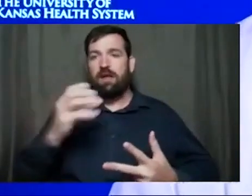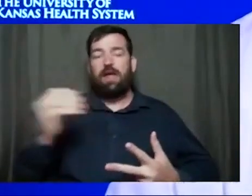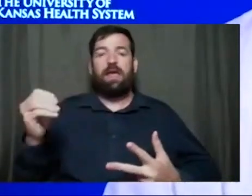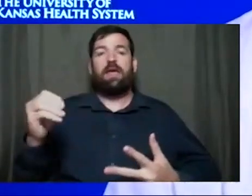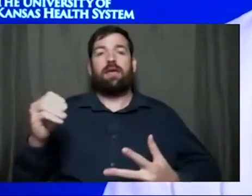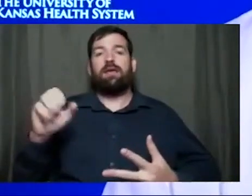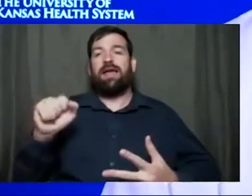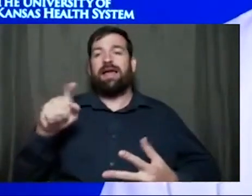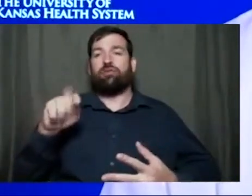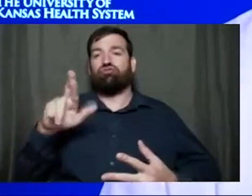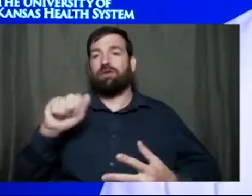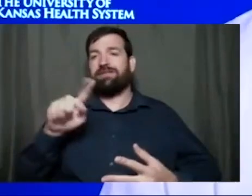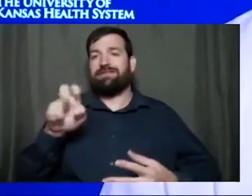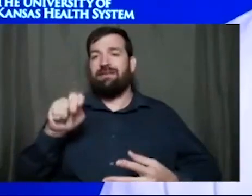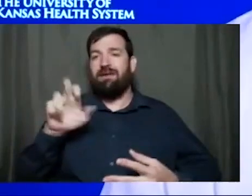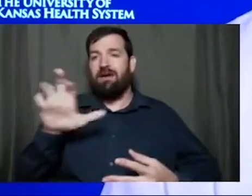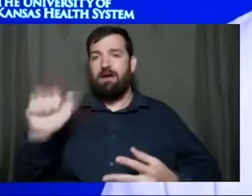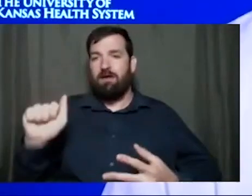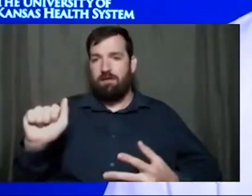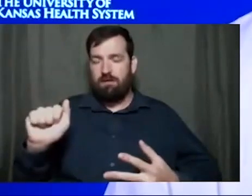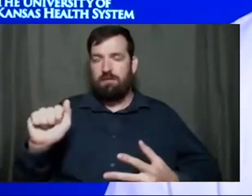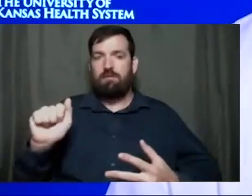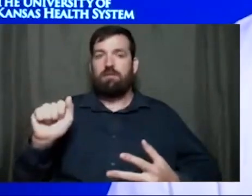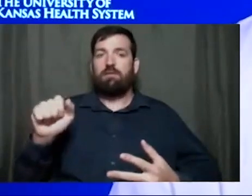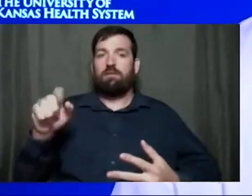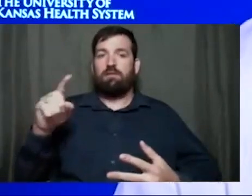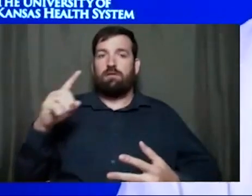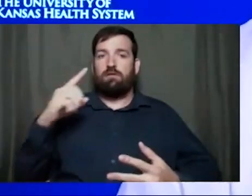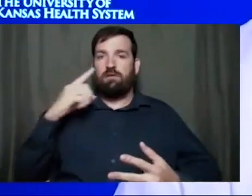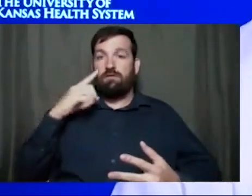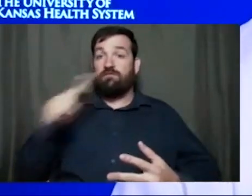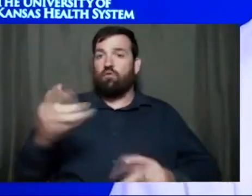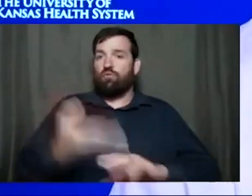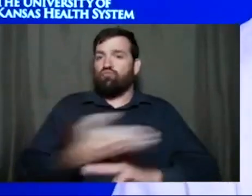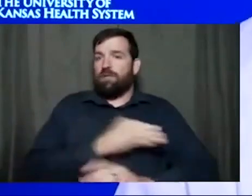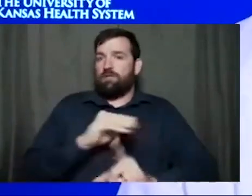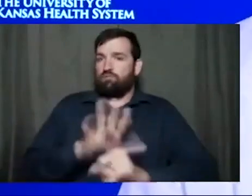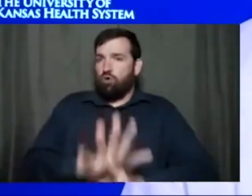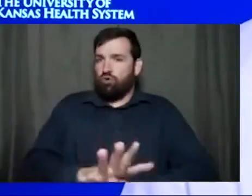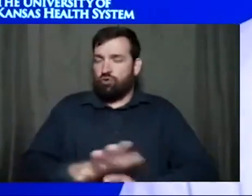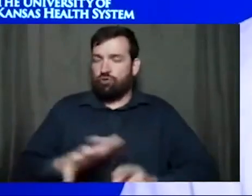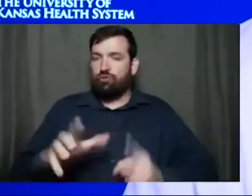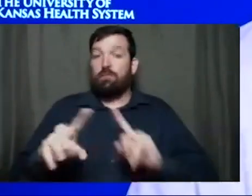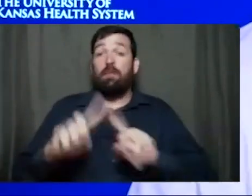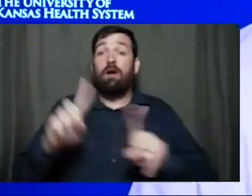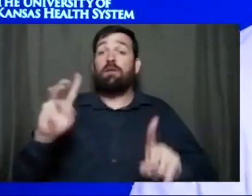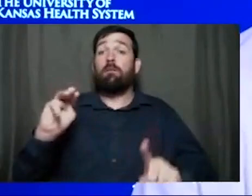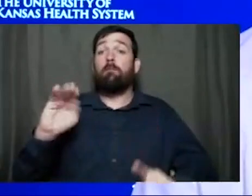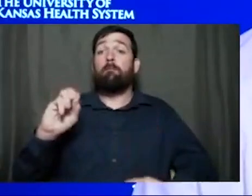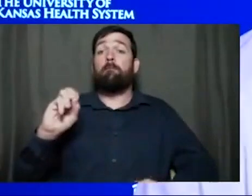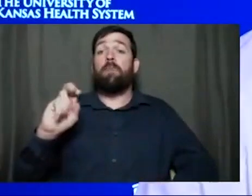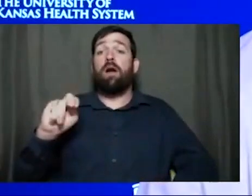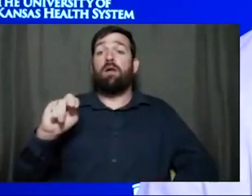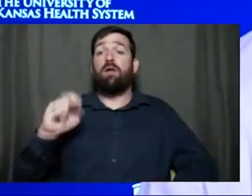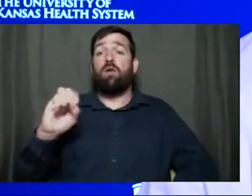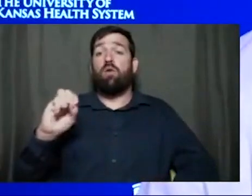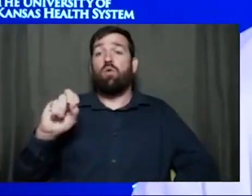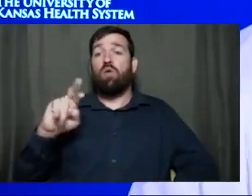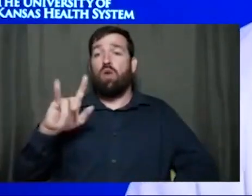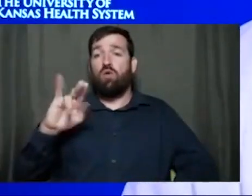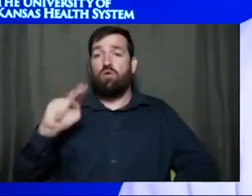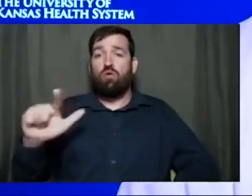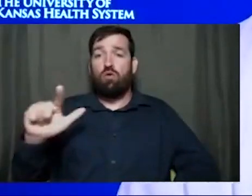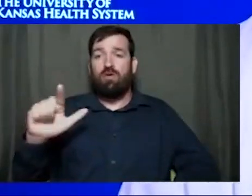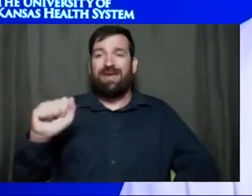well for pre-exposure prophylaxis. But the monoclonal antibodies, the answer is we typically recommend